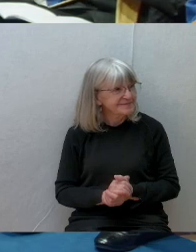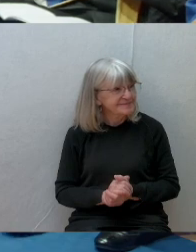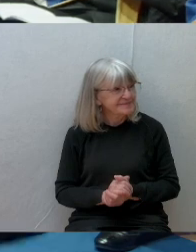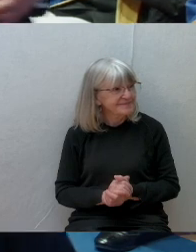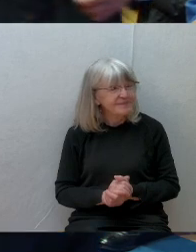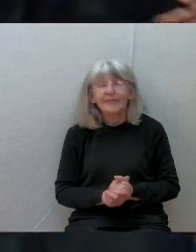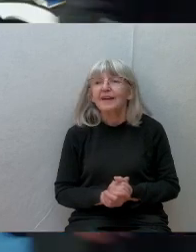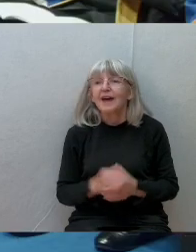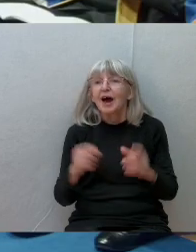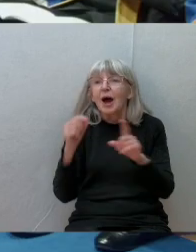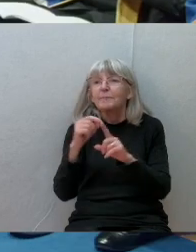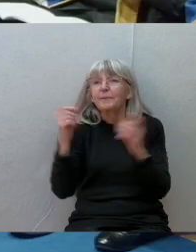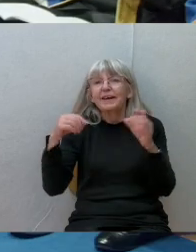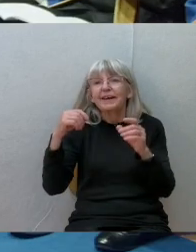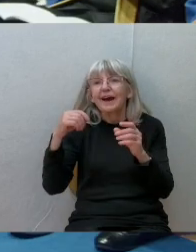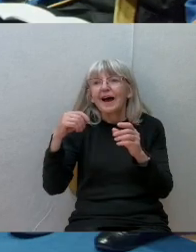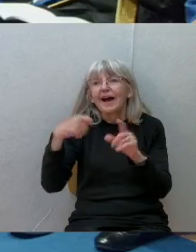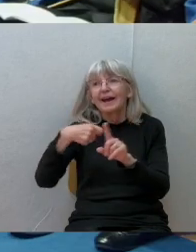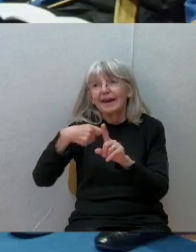Phoebe King.